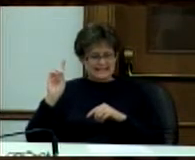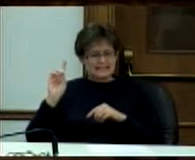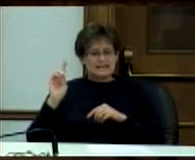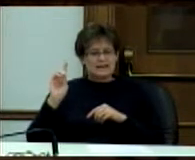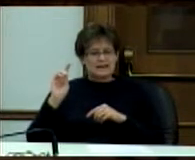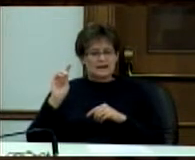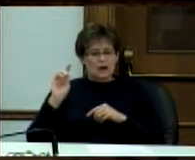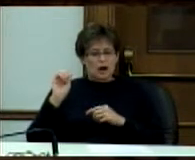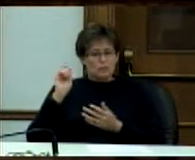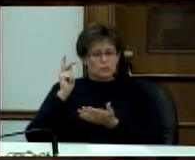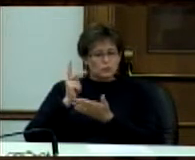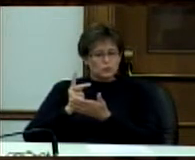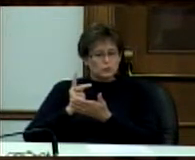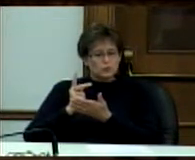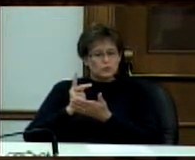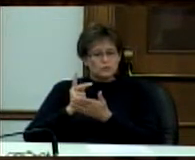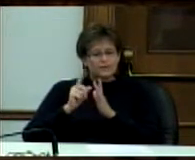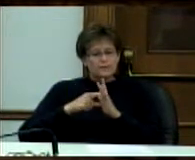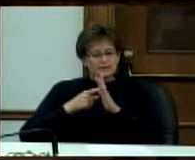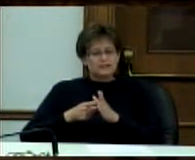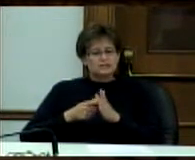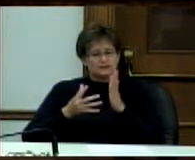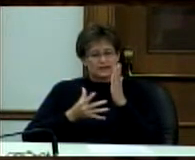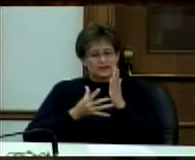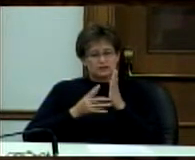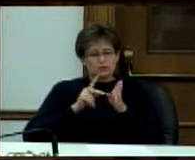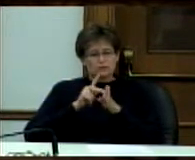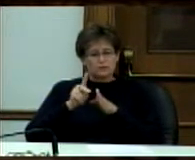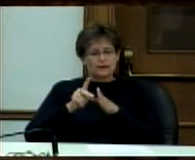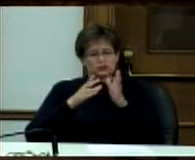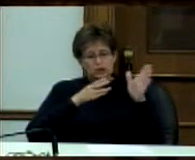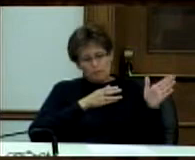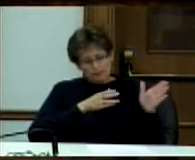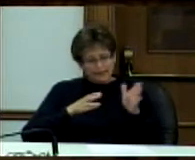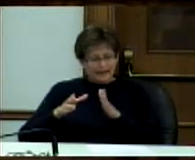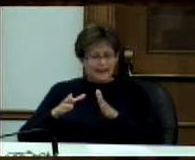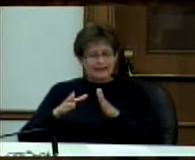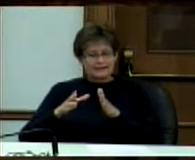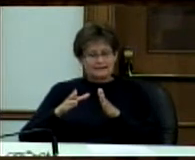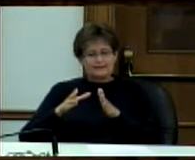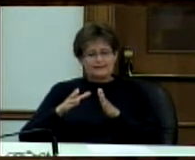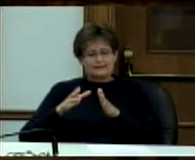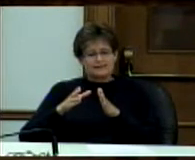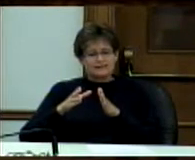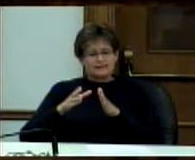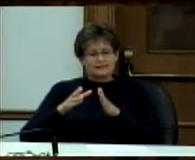thank you. 10D, approve implementation of a technology professional plan.